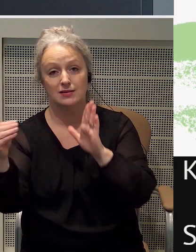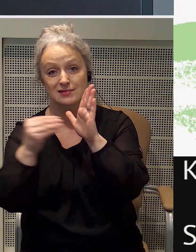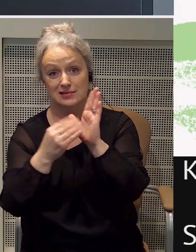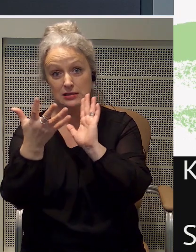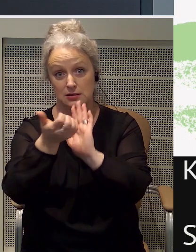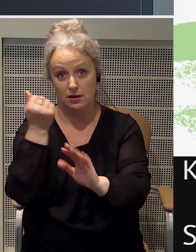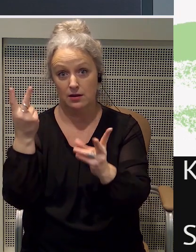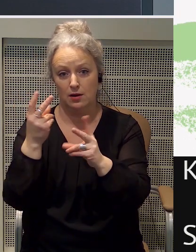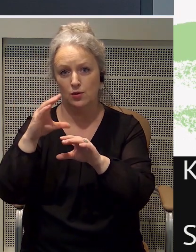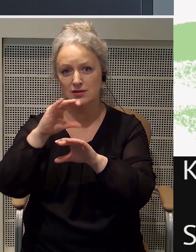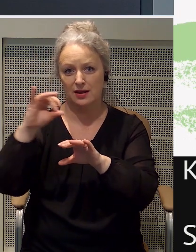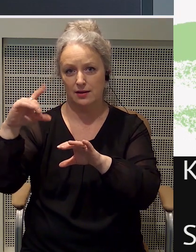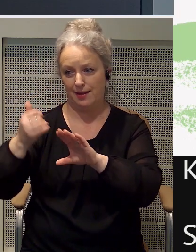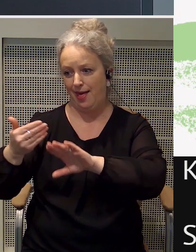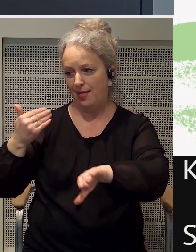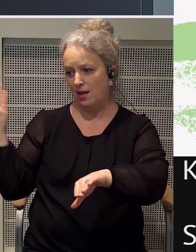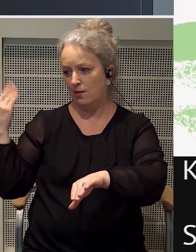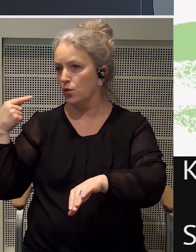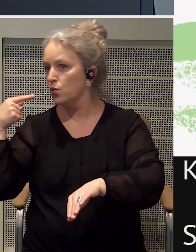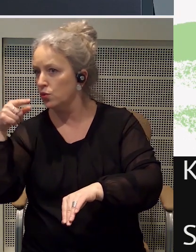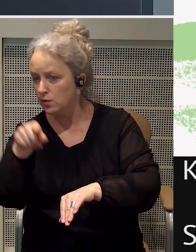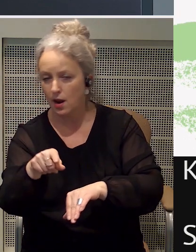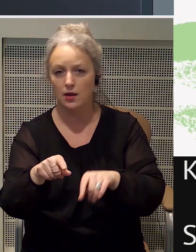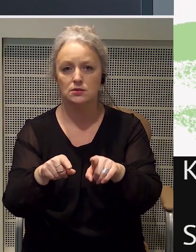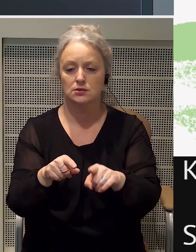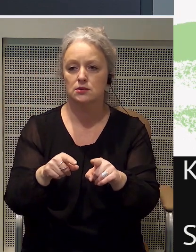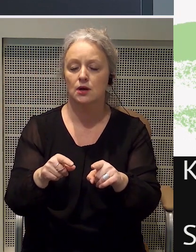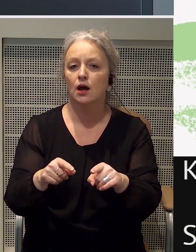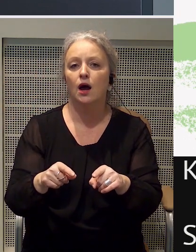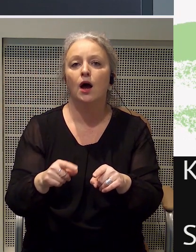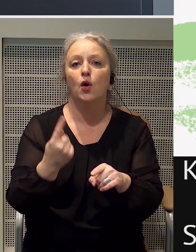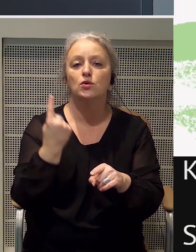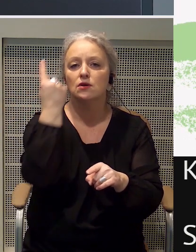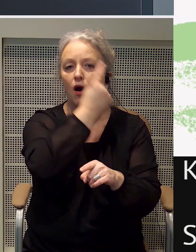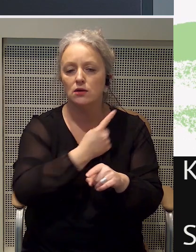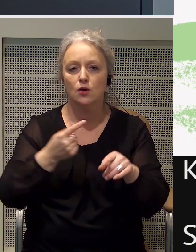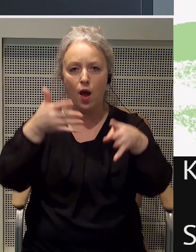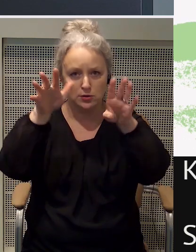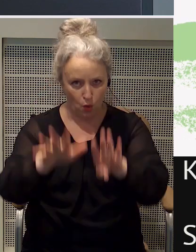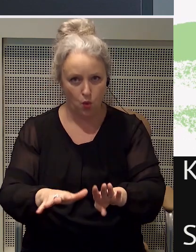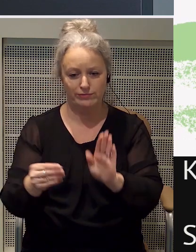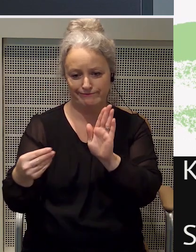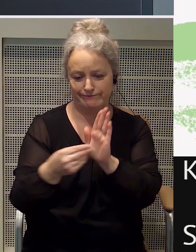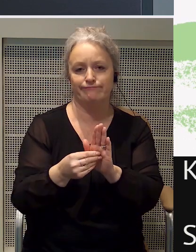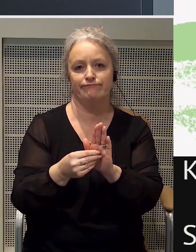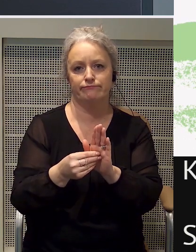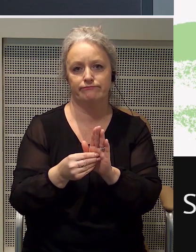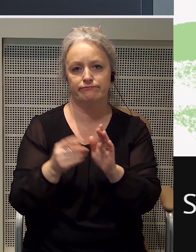And as Siiri said in her presentation,